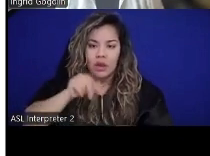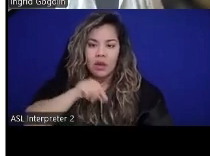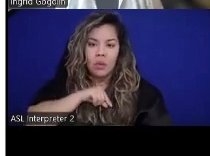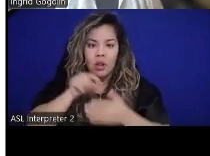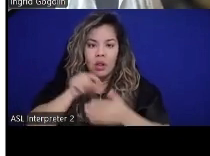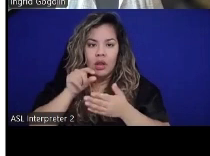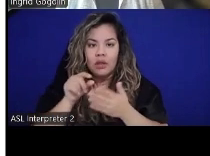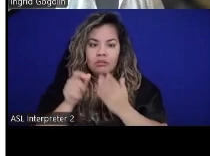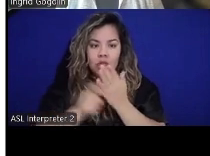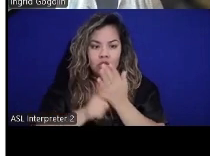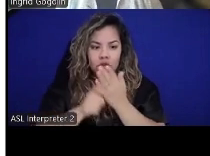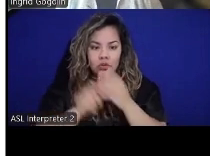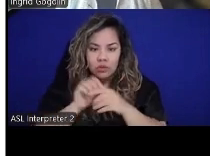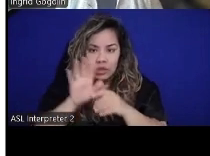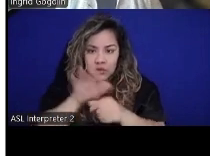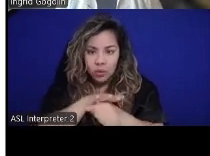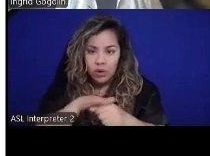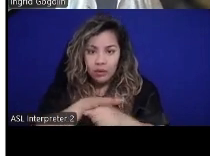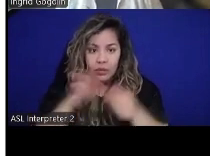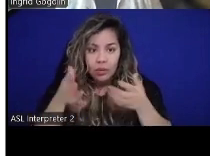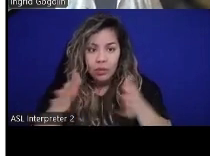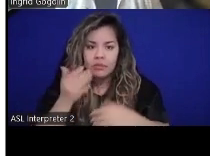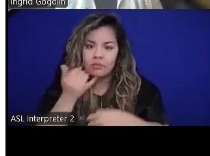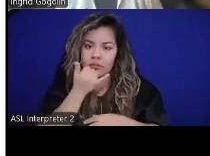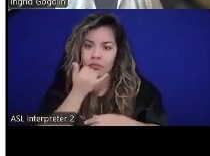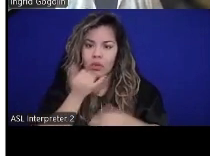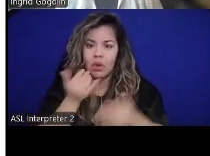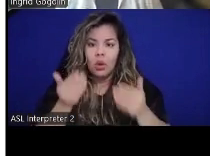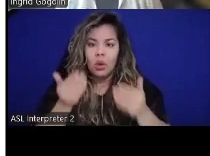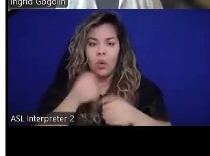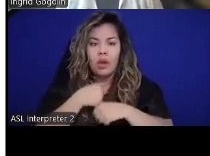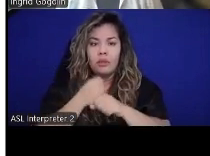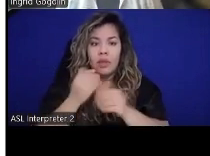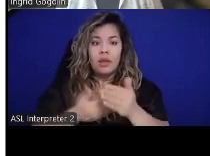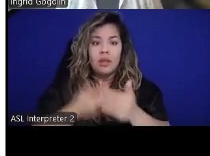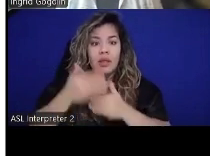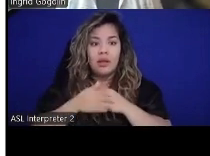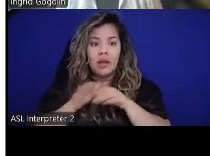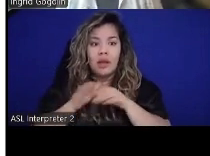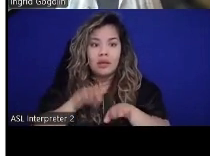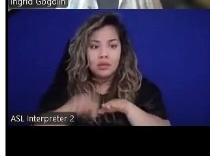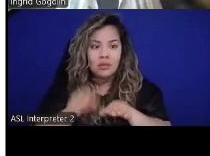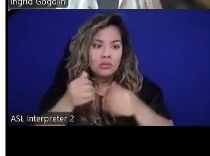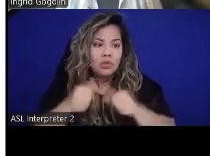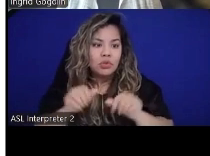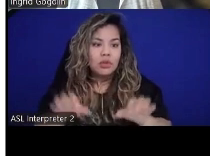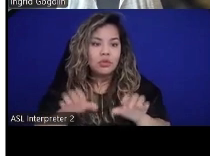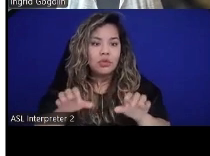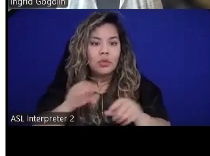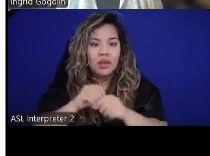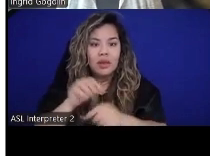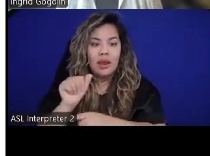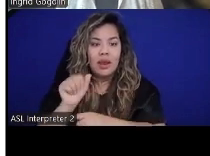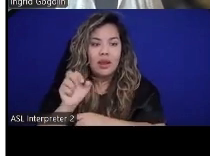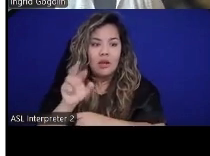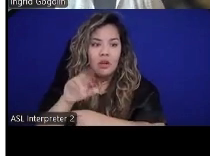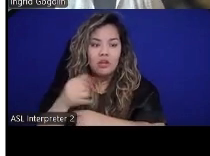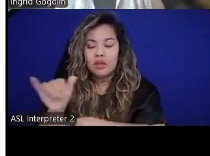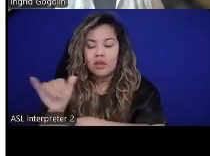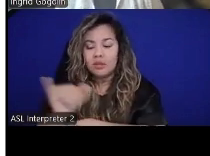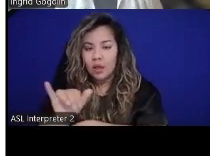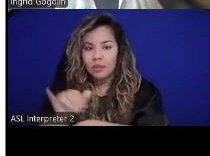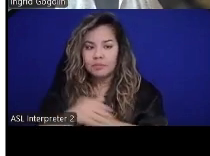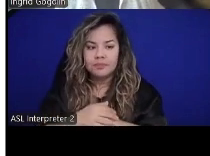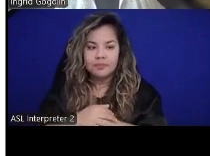area already, why not make the next step and try and do it in AERJ as well?